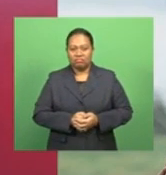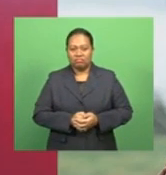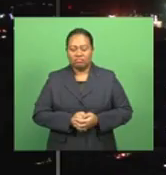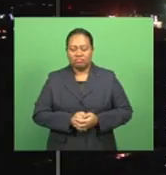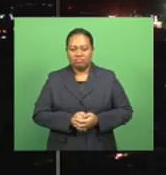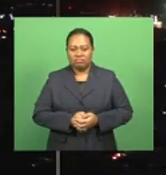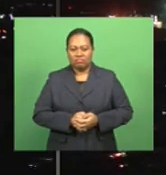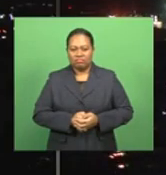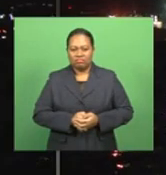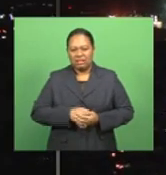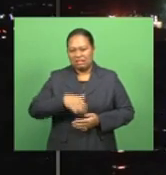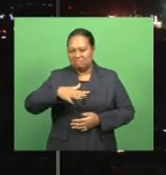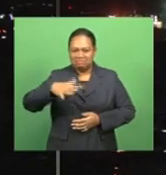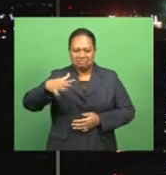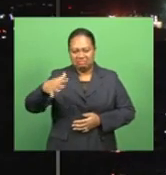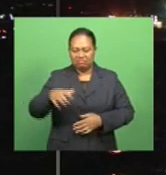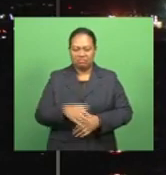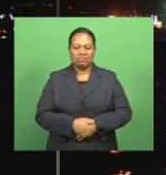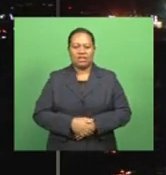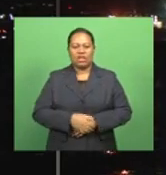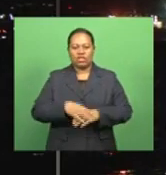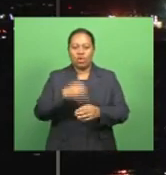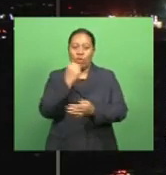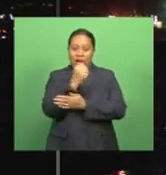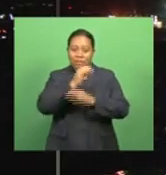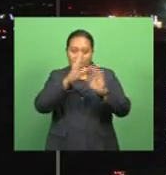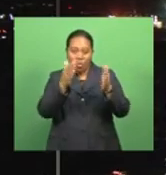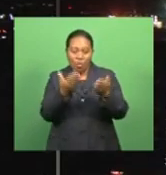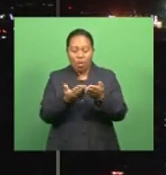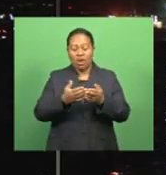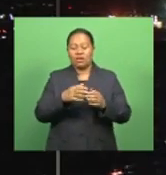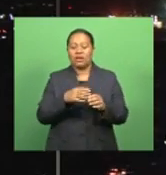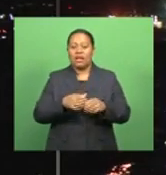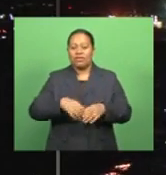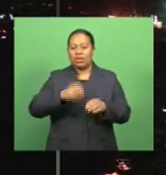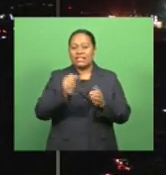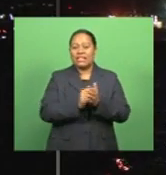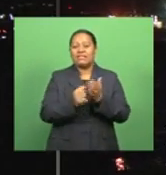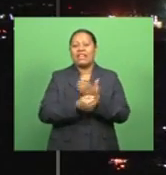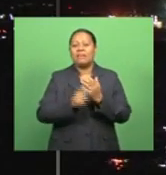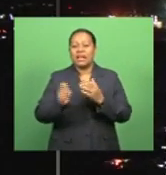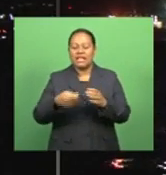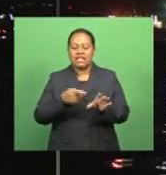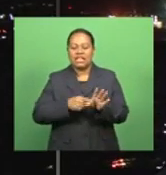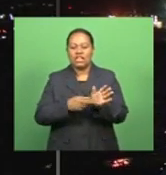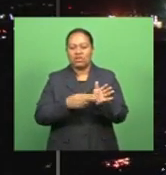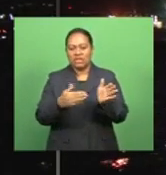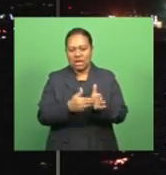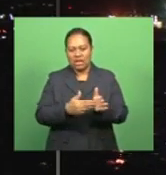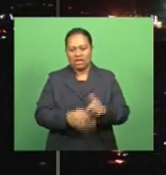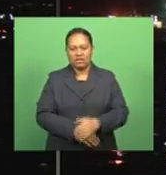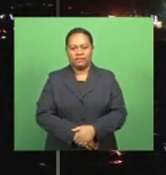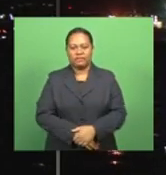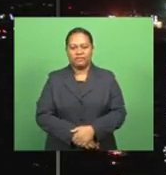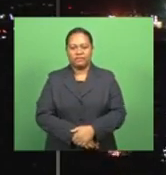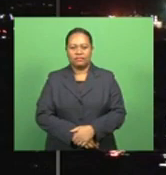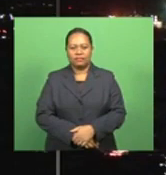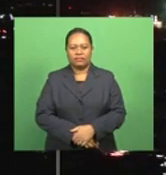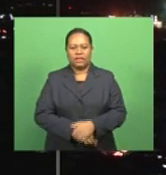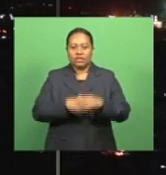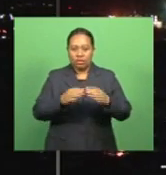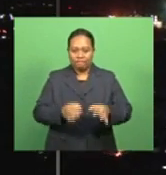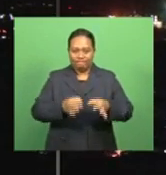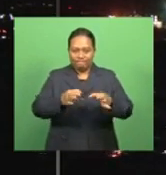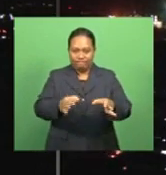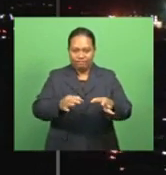uncertain. The Rugby World Cup is scheduled for September 18th next year in New Zealand. The postponement